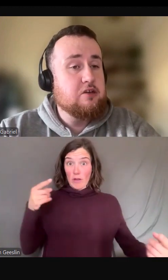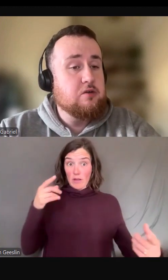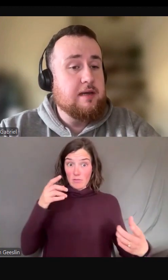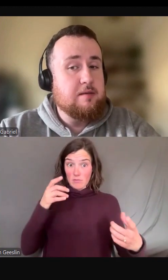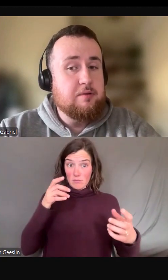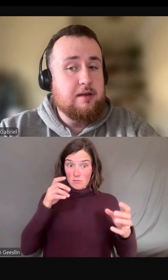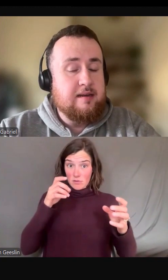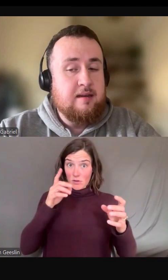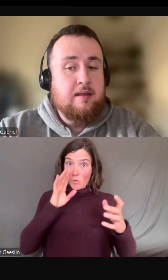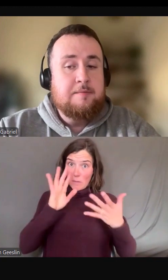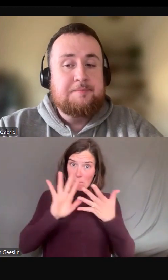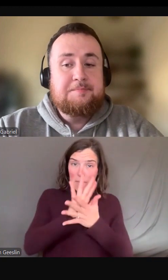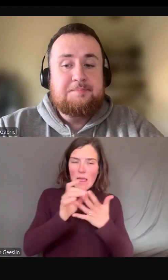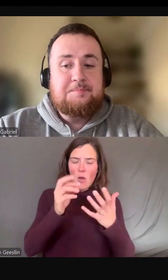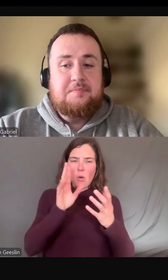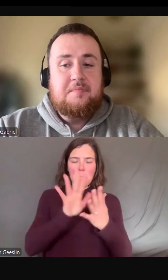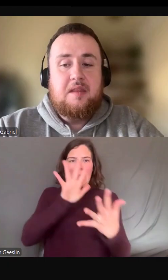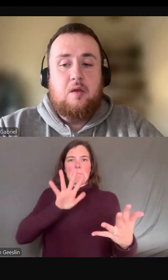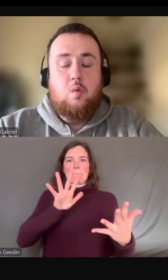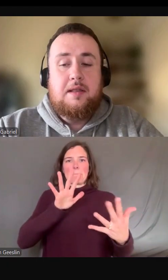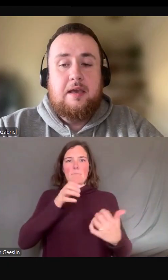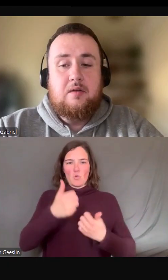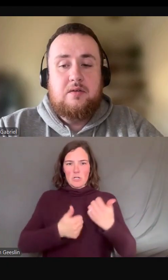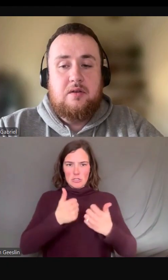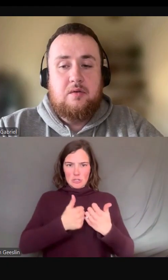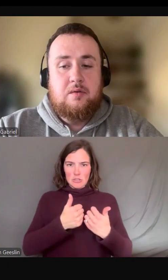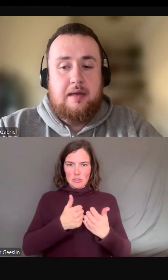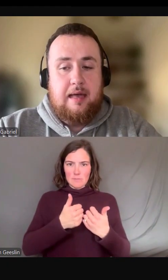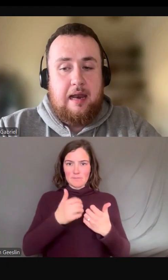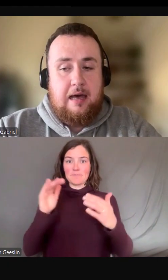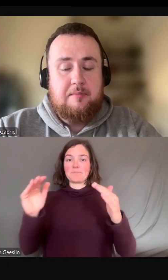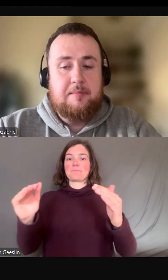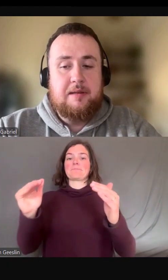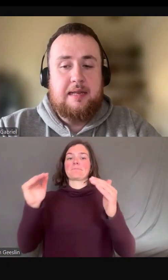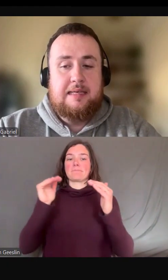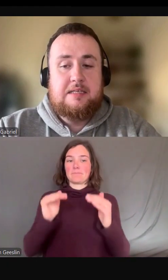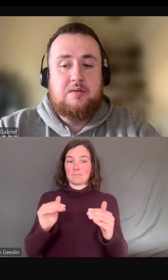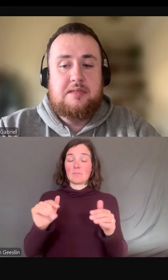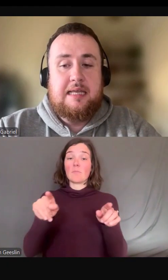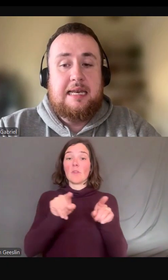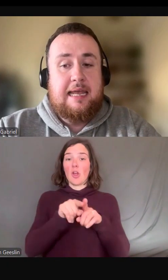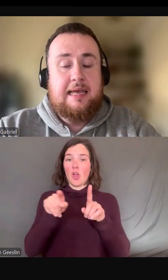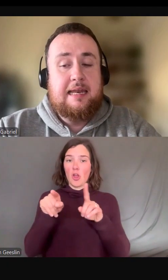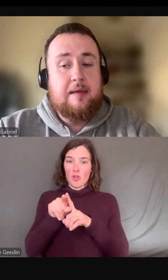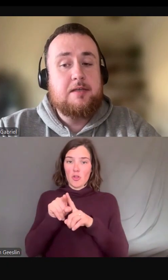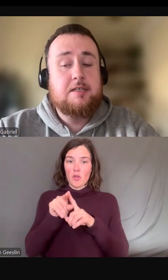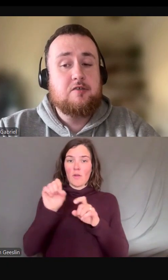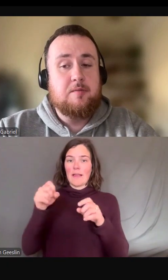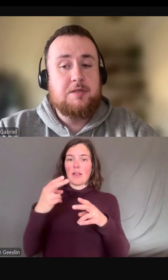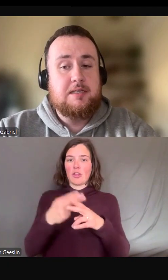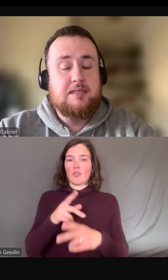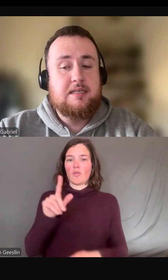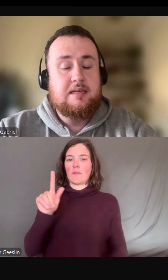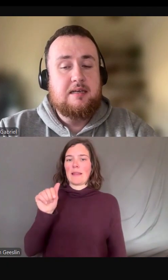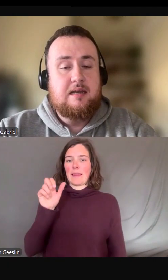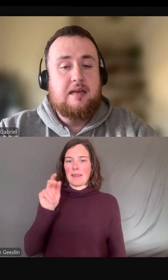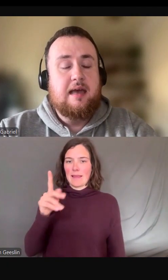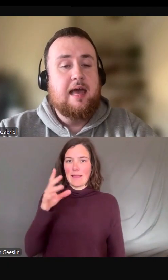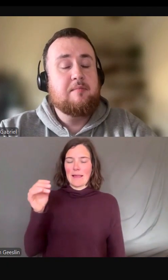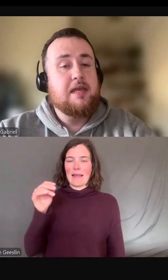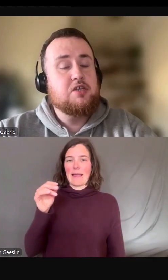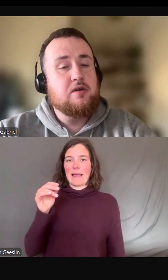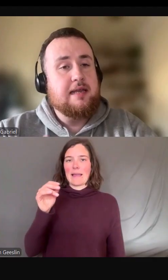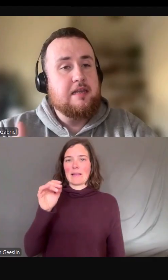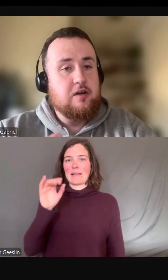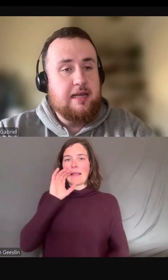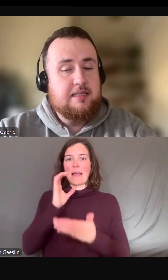is a good way to put it. What they also do, a lot of people, is use the link and image descriptions and